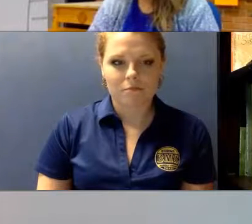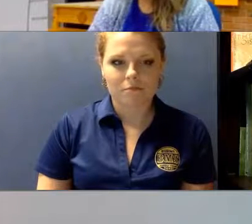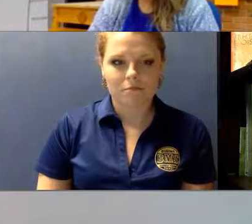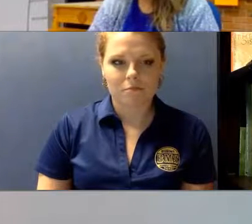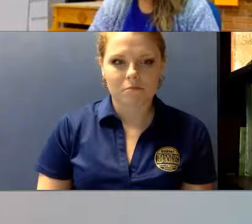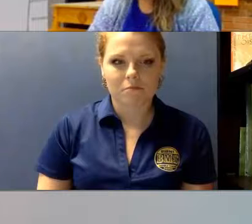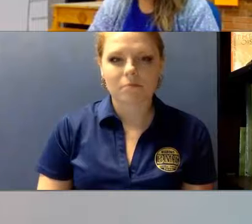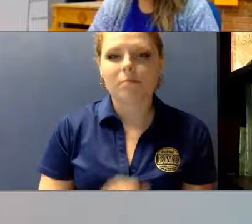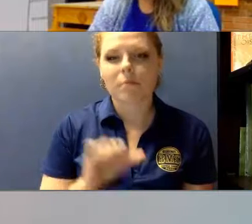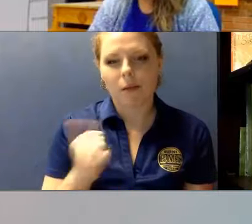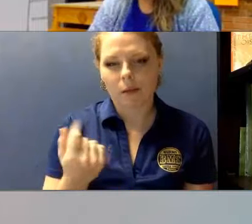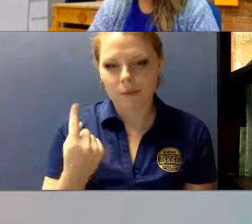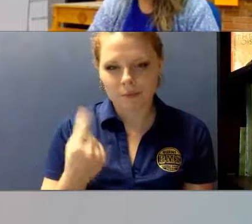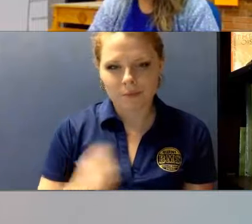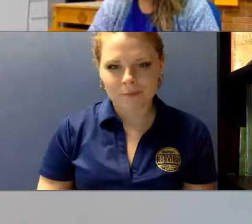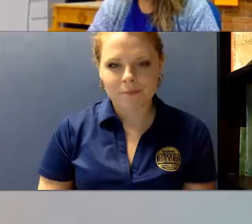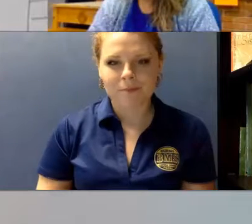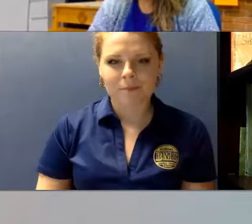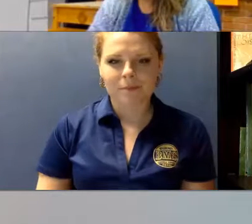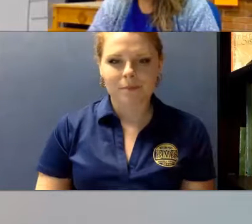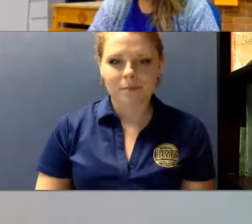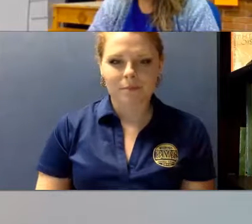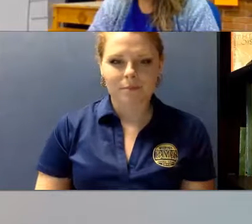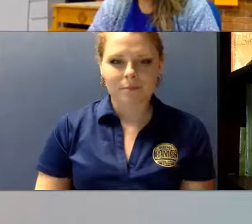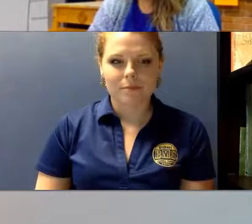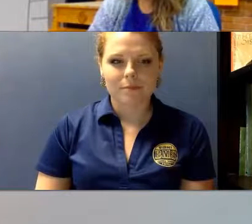And then I've got the other bottle